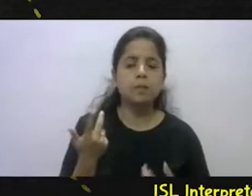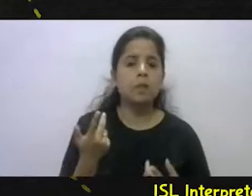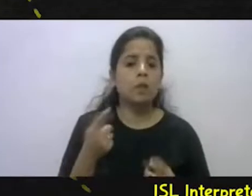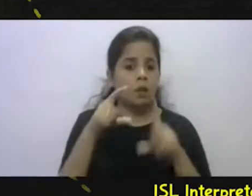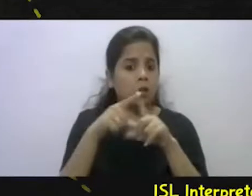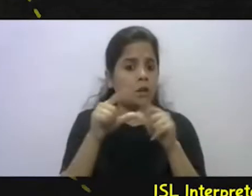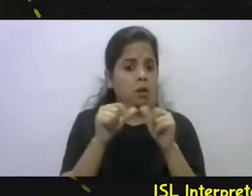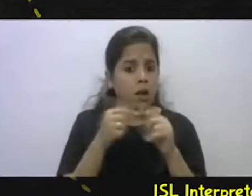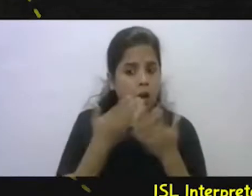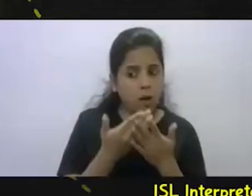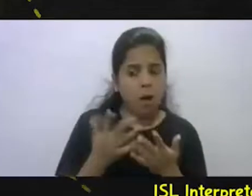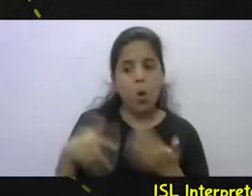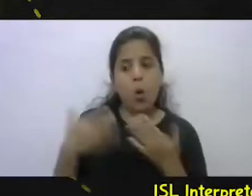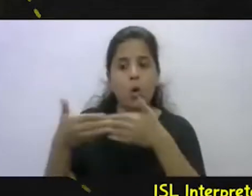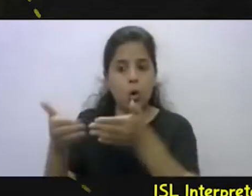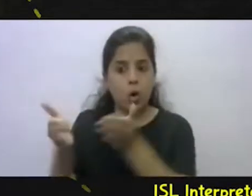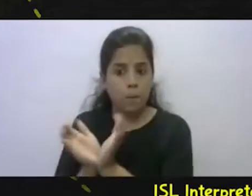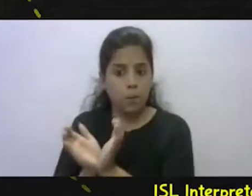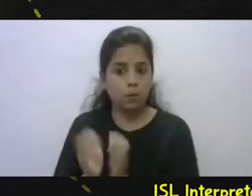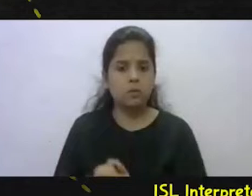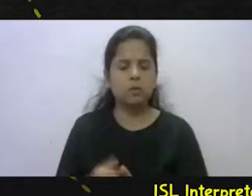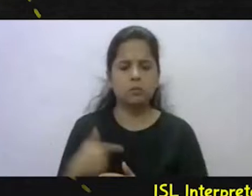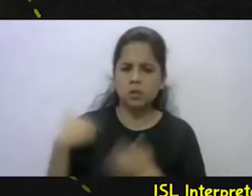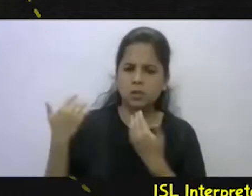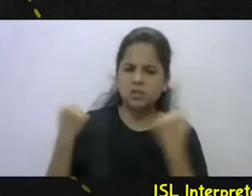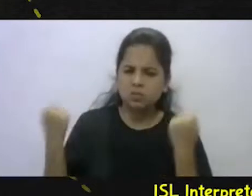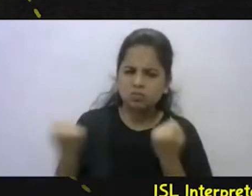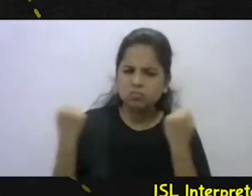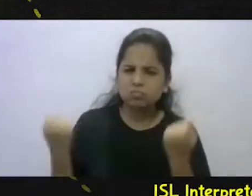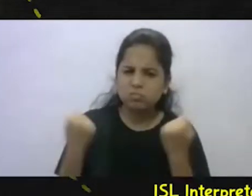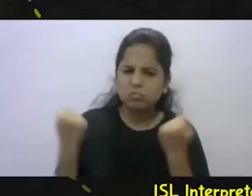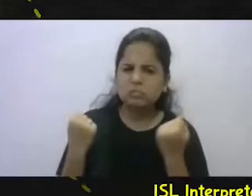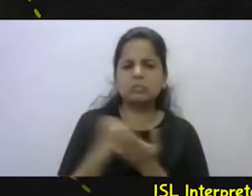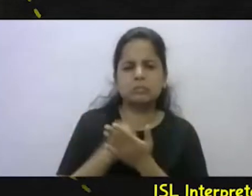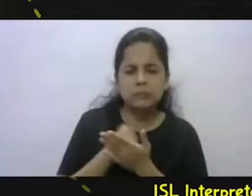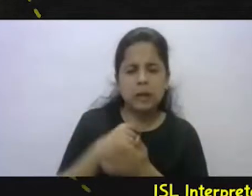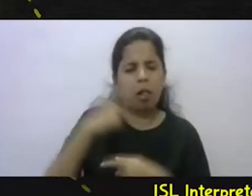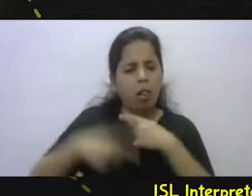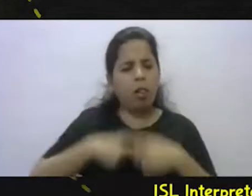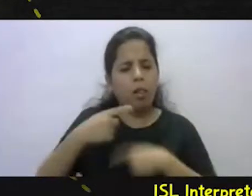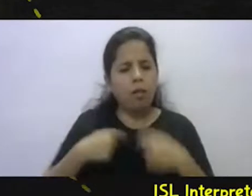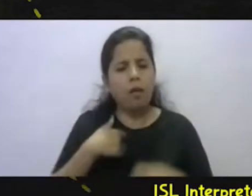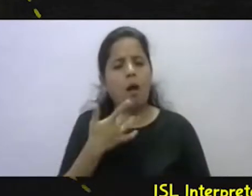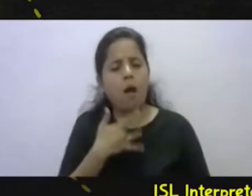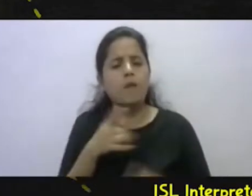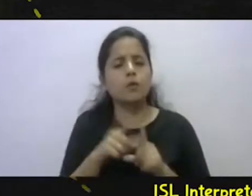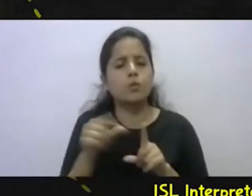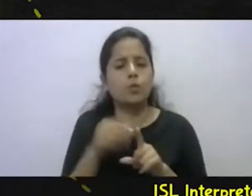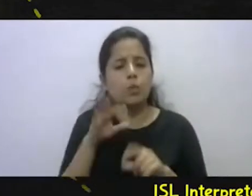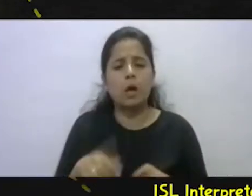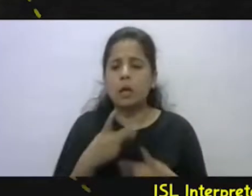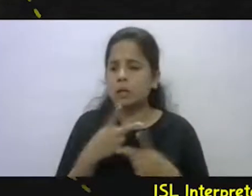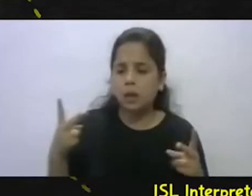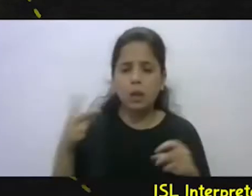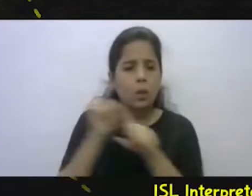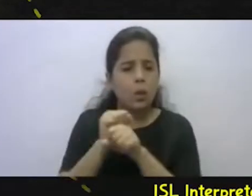we have been trying and dealing with in our day-to-day life. Every day in every of our work,